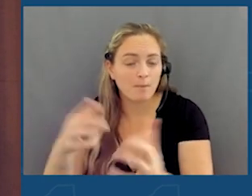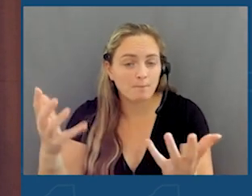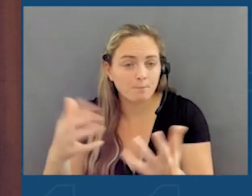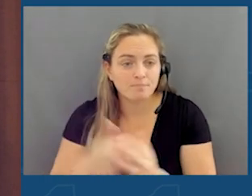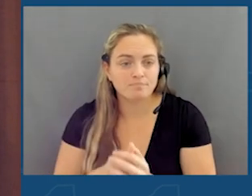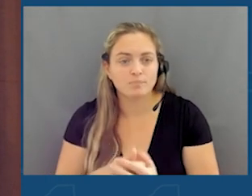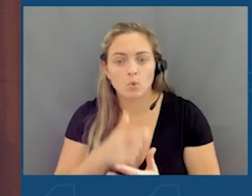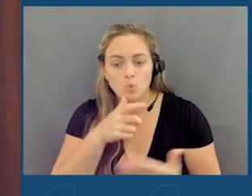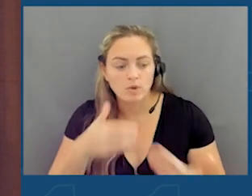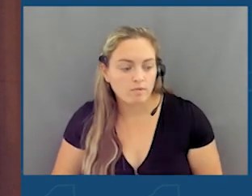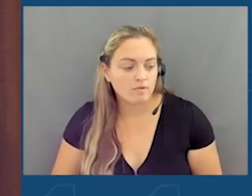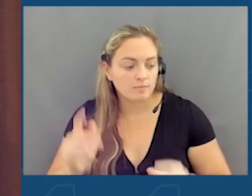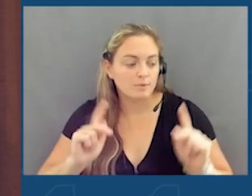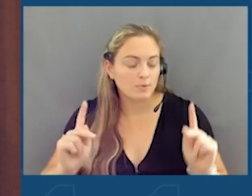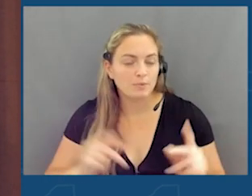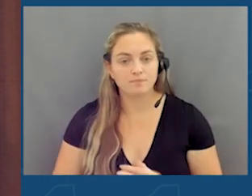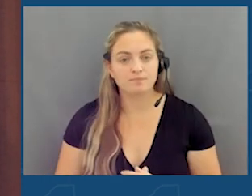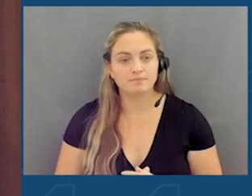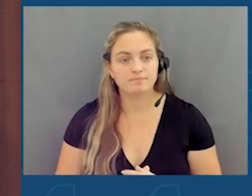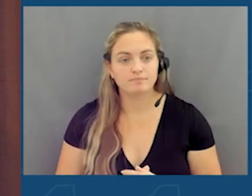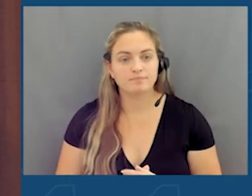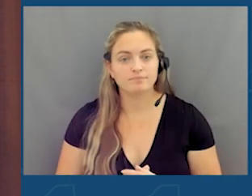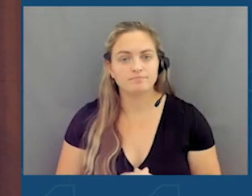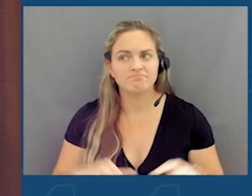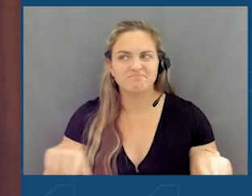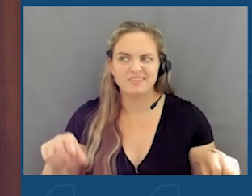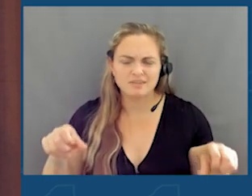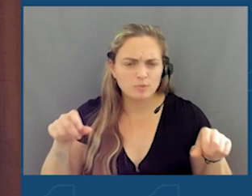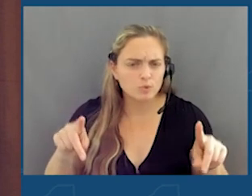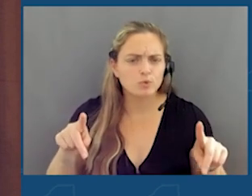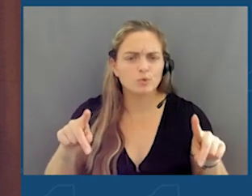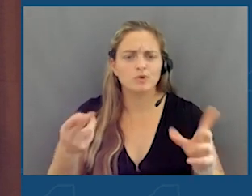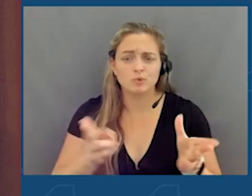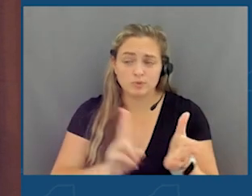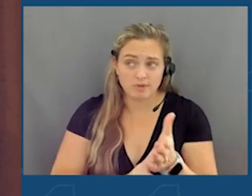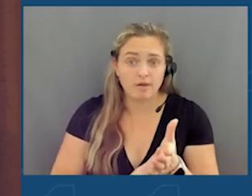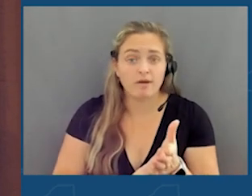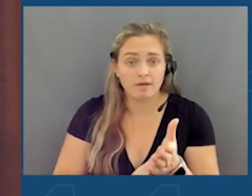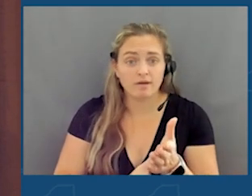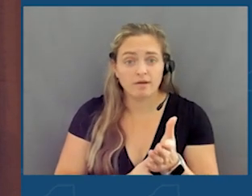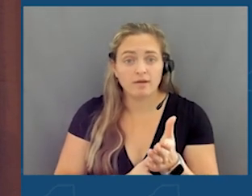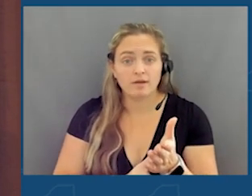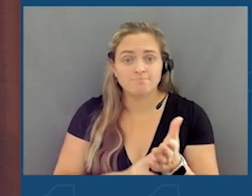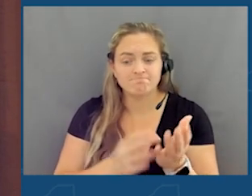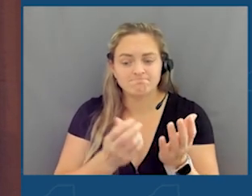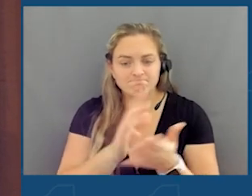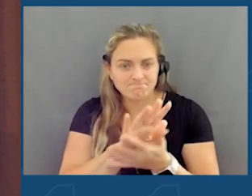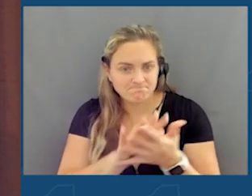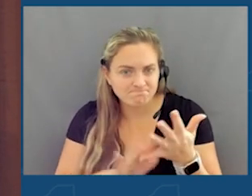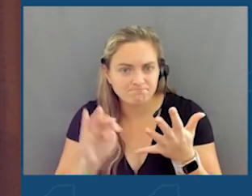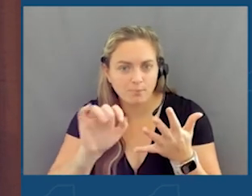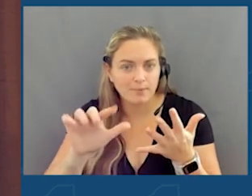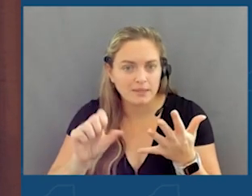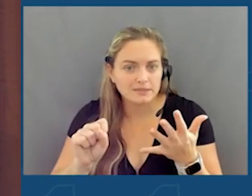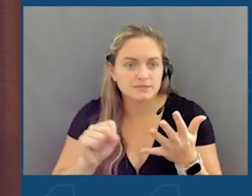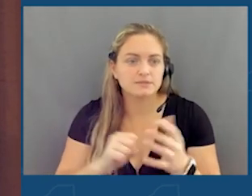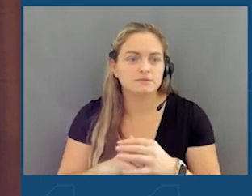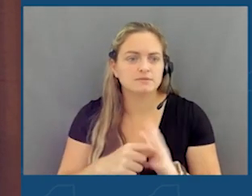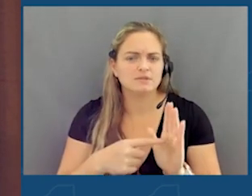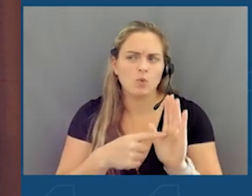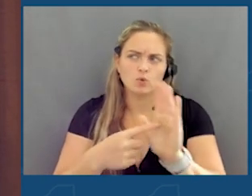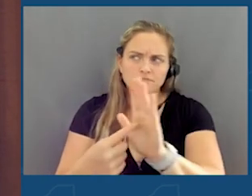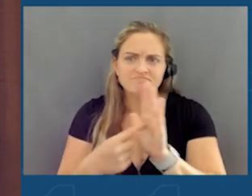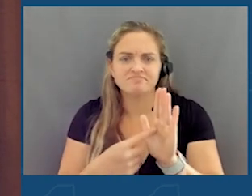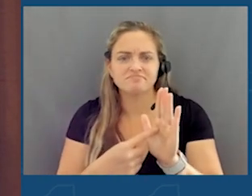are as a people. And this opportunity to sign a series of bills that showcases